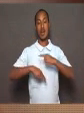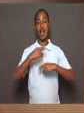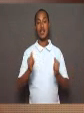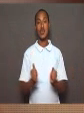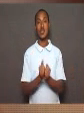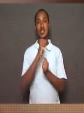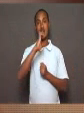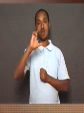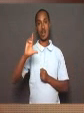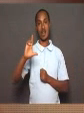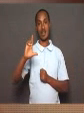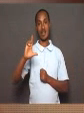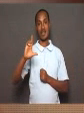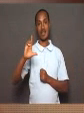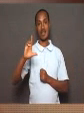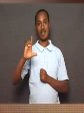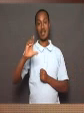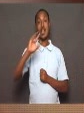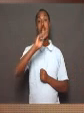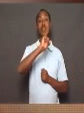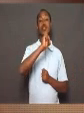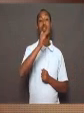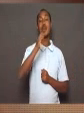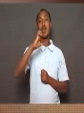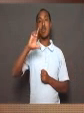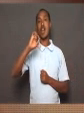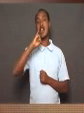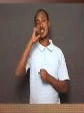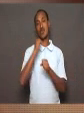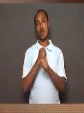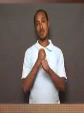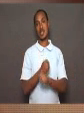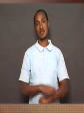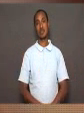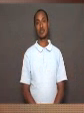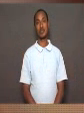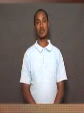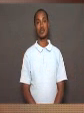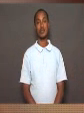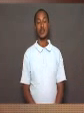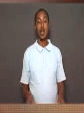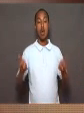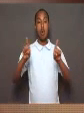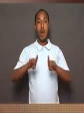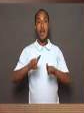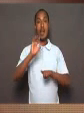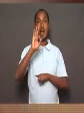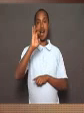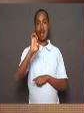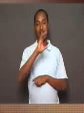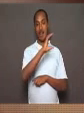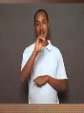with chlorine, sodium chloride is formed. When iron